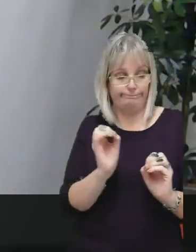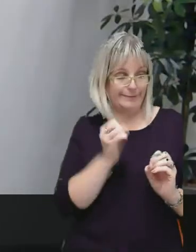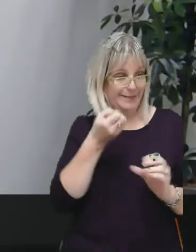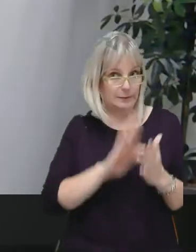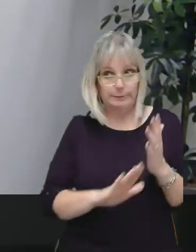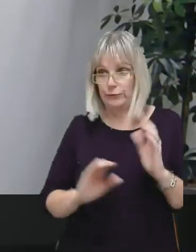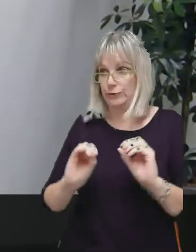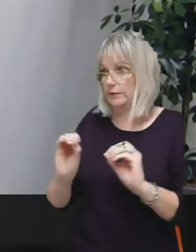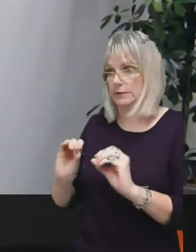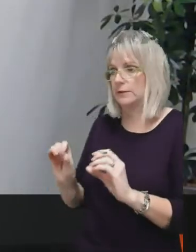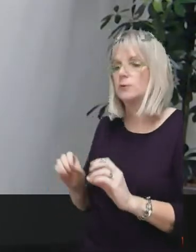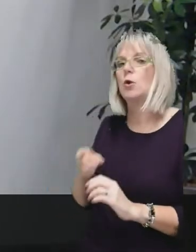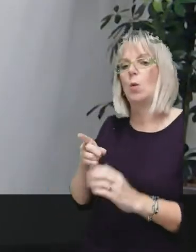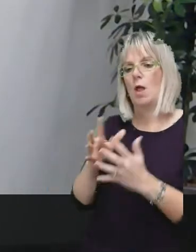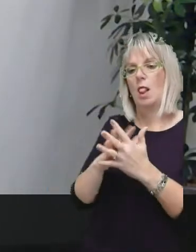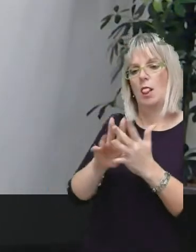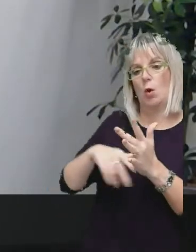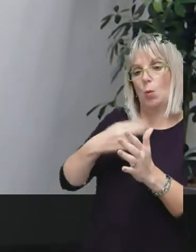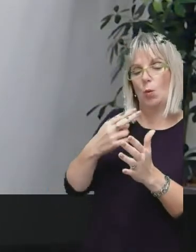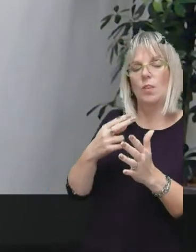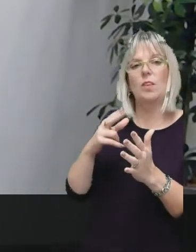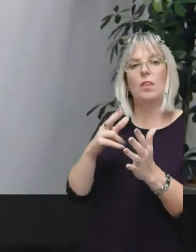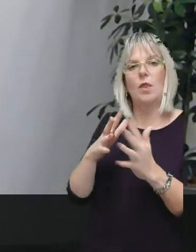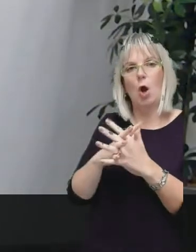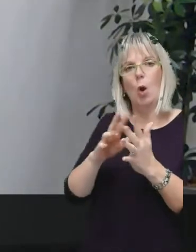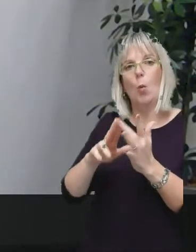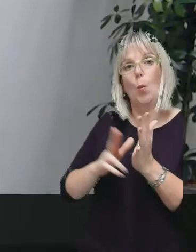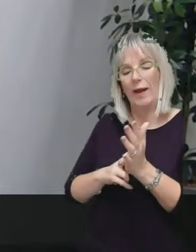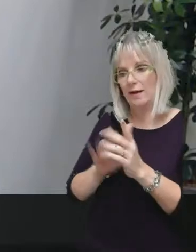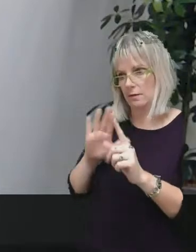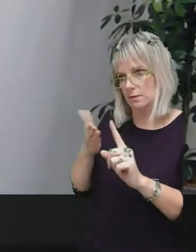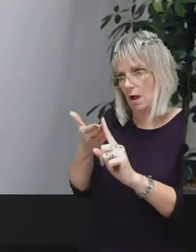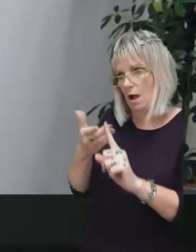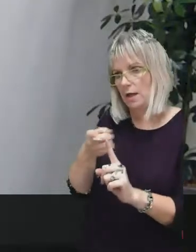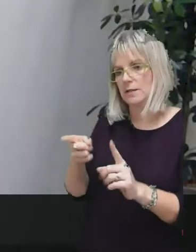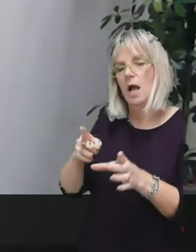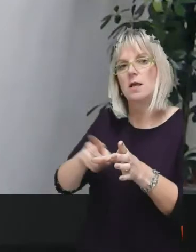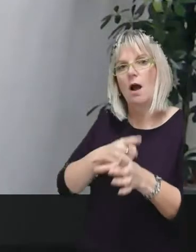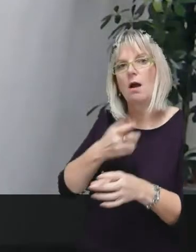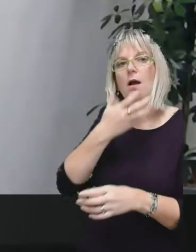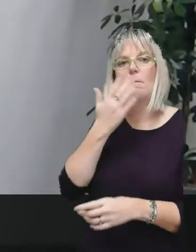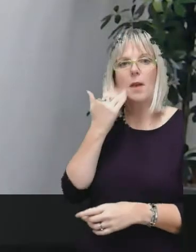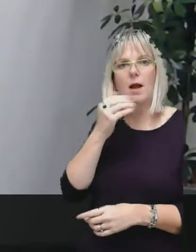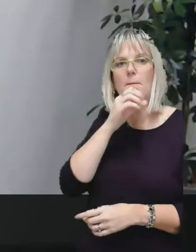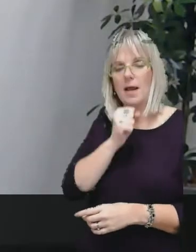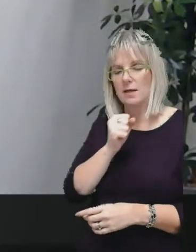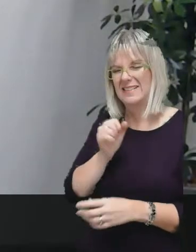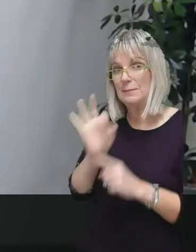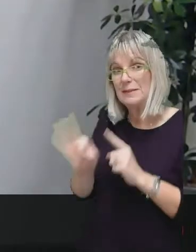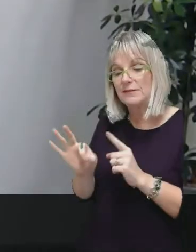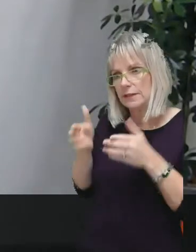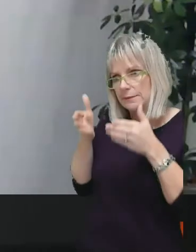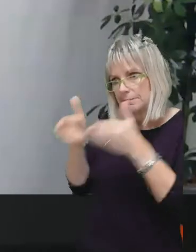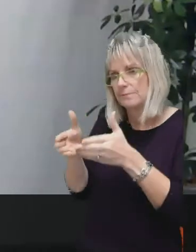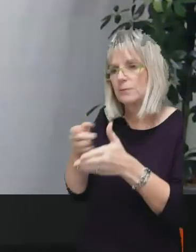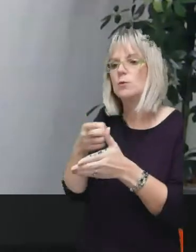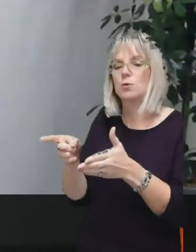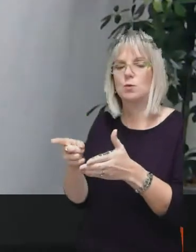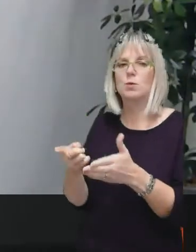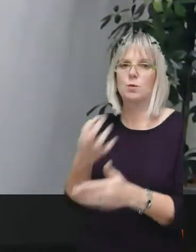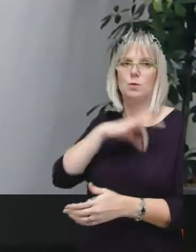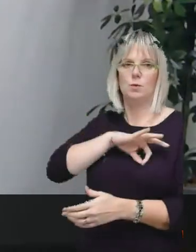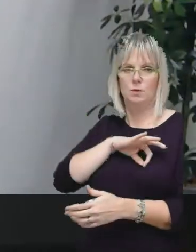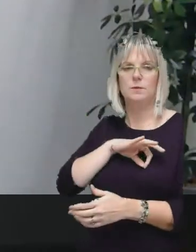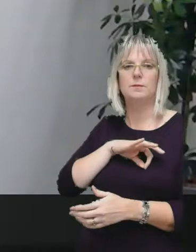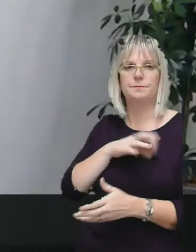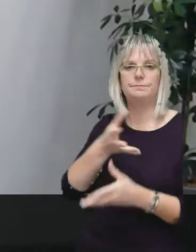targeted towards young black men in particular to make sure they get the support they need to have their potential fulfilled. Thank you. You go to the City